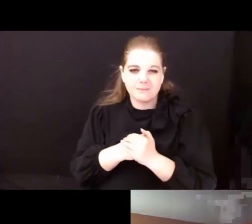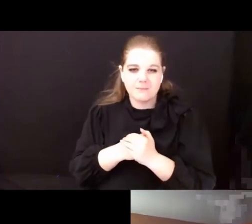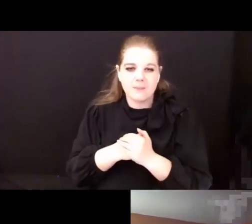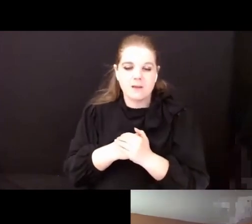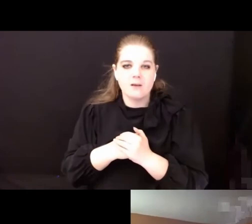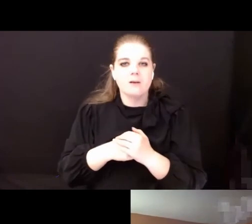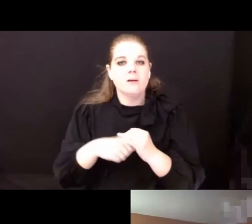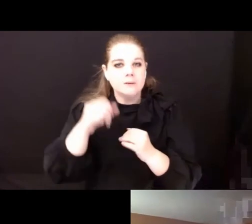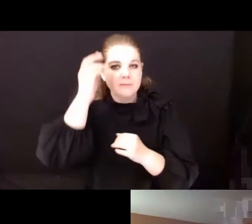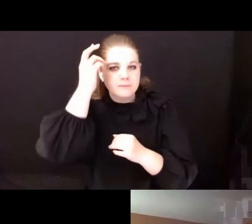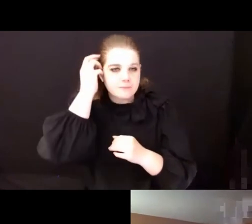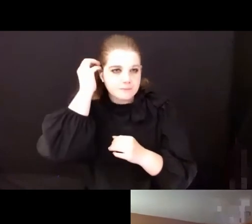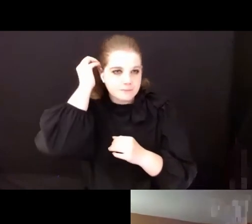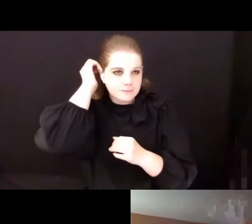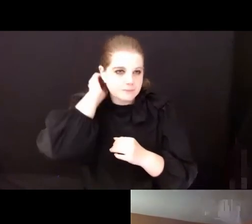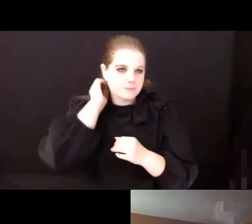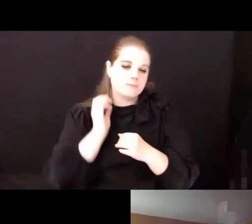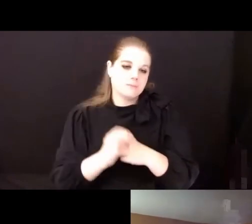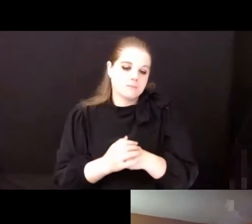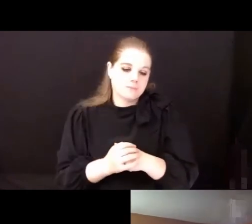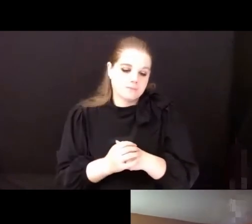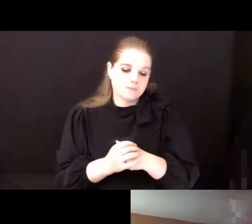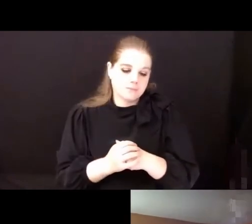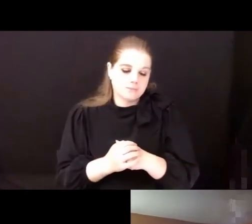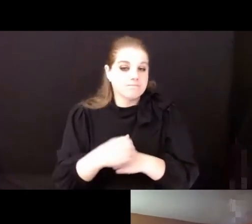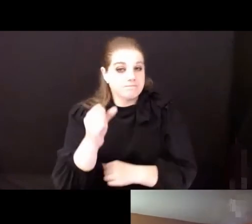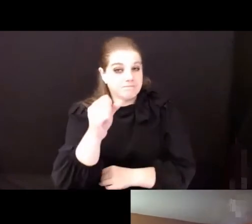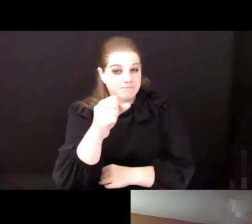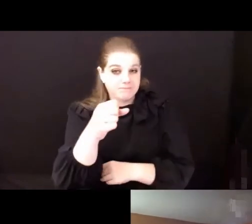ahead. yeah, I think with